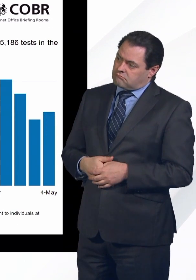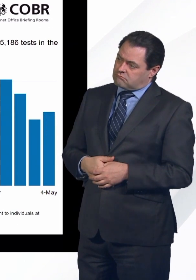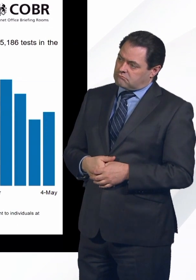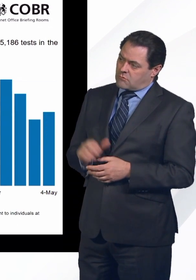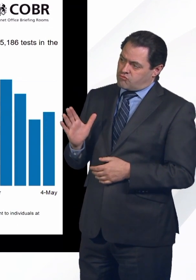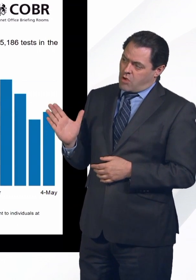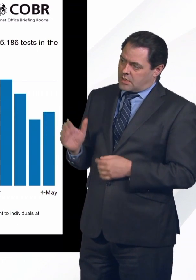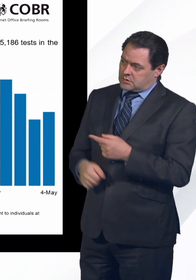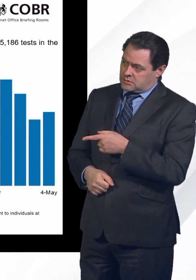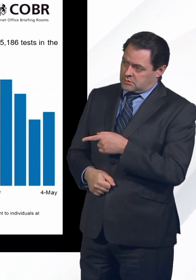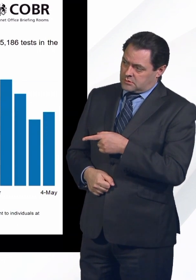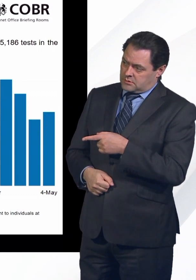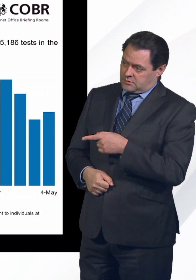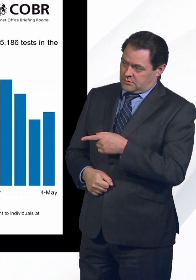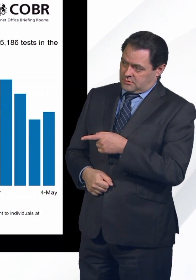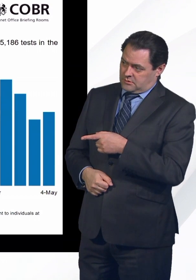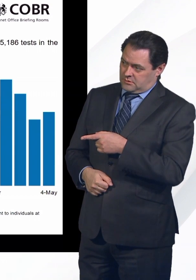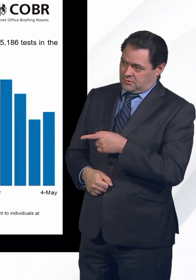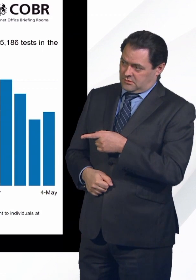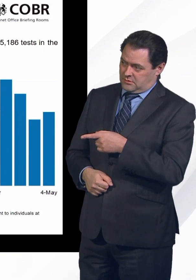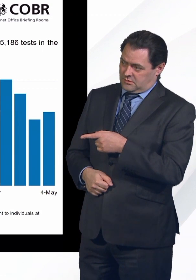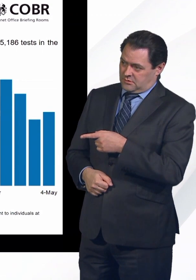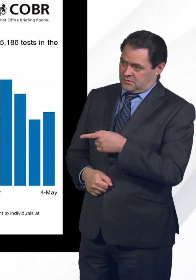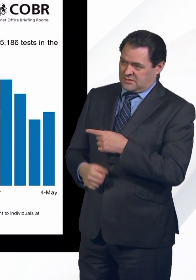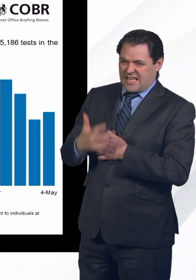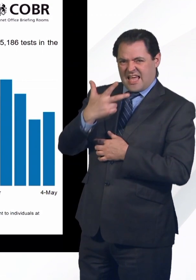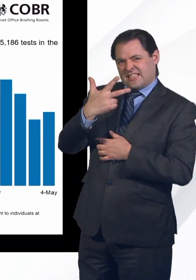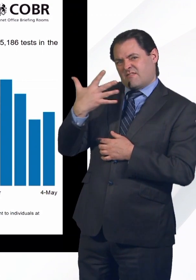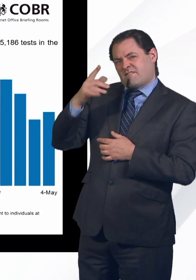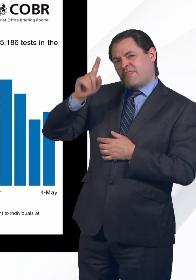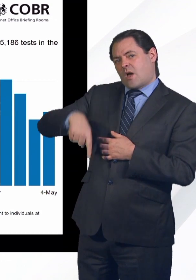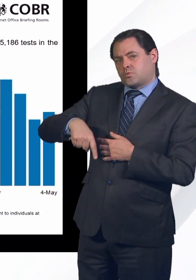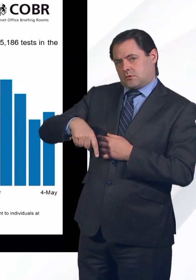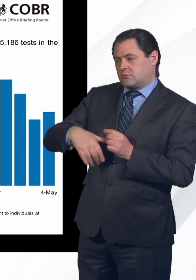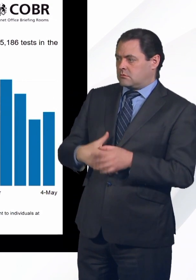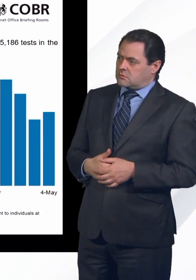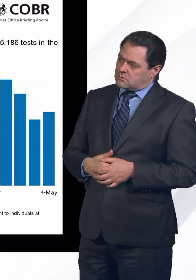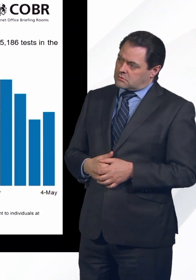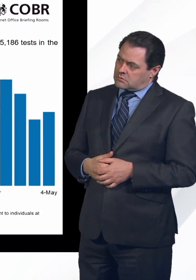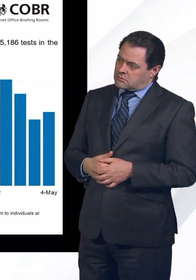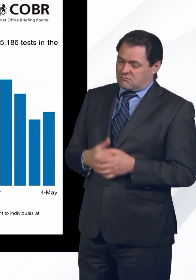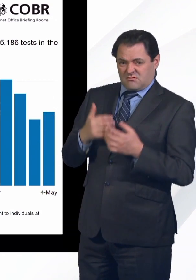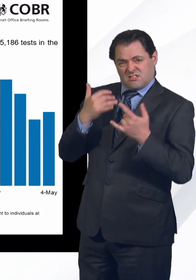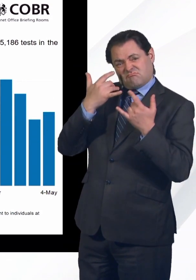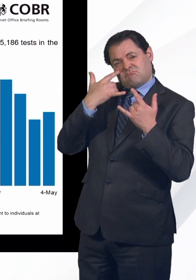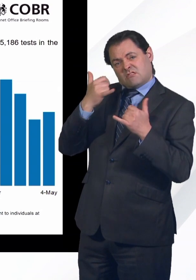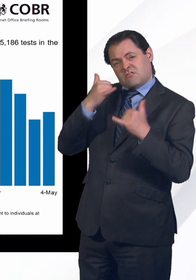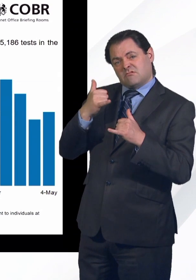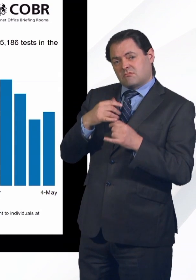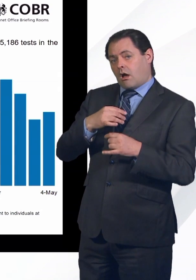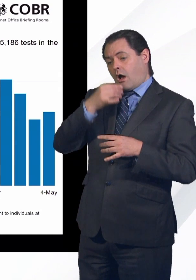right-hand side the latest data showing 85,000 tests